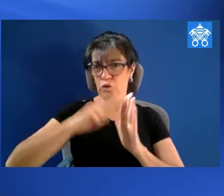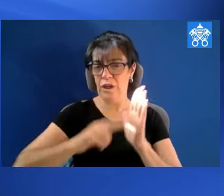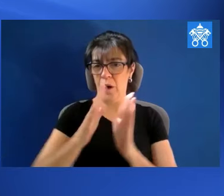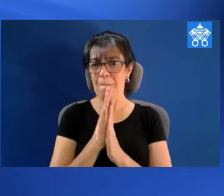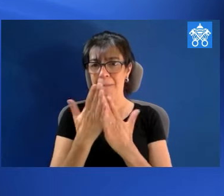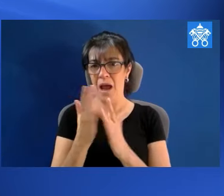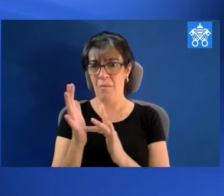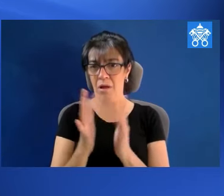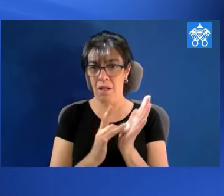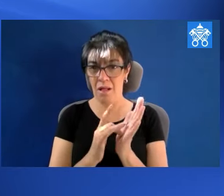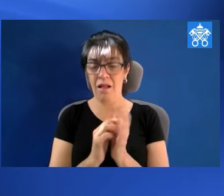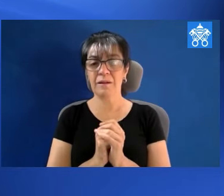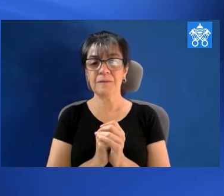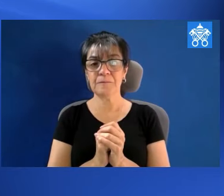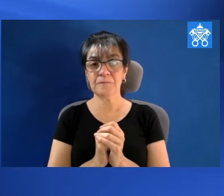The death